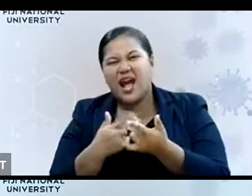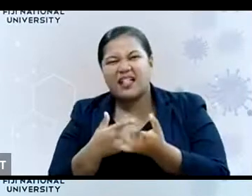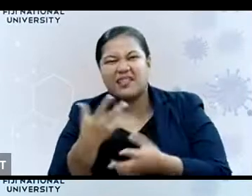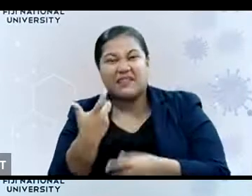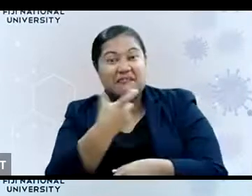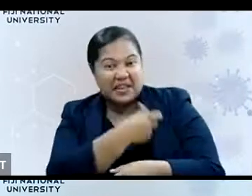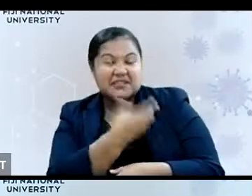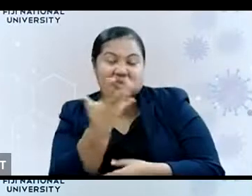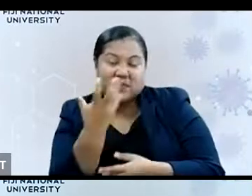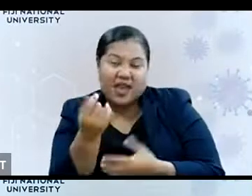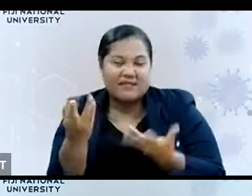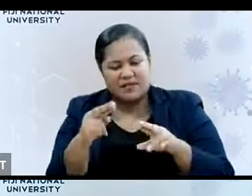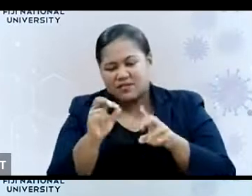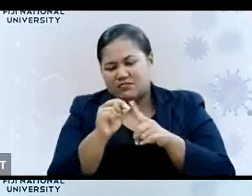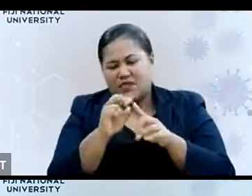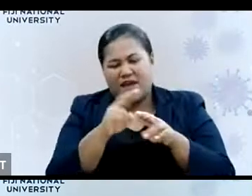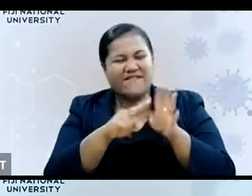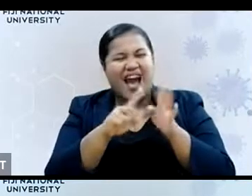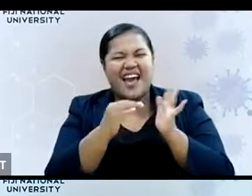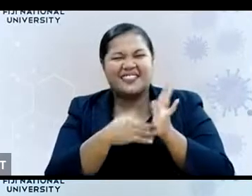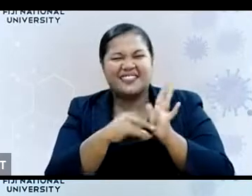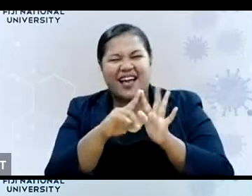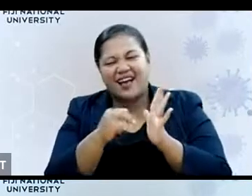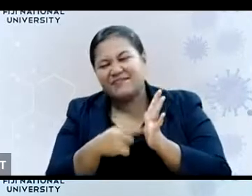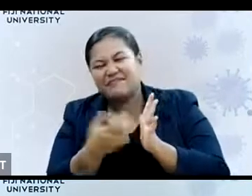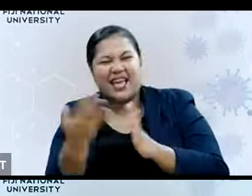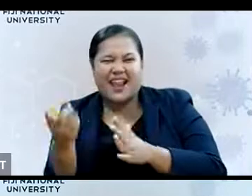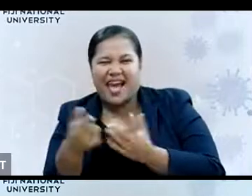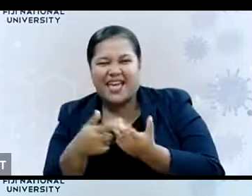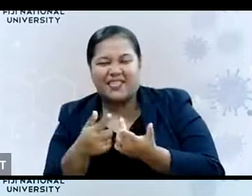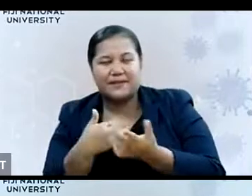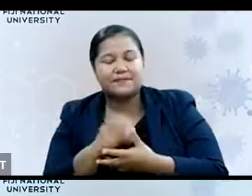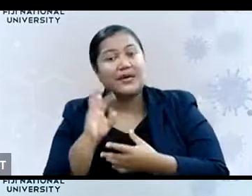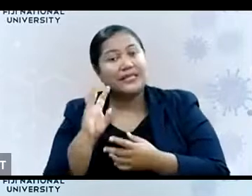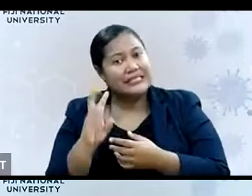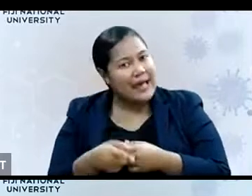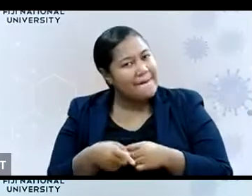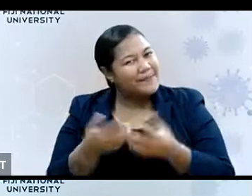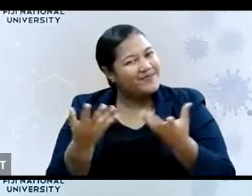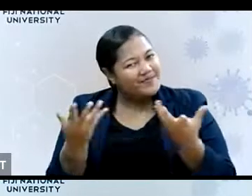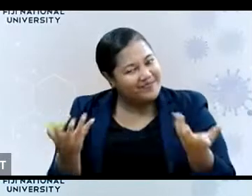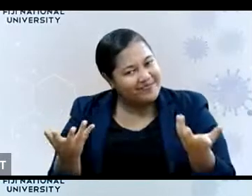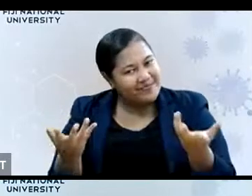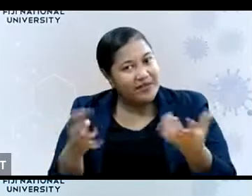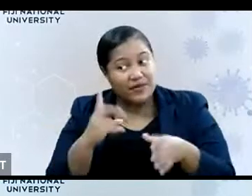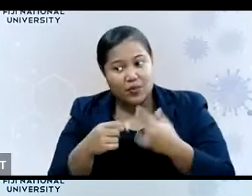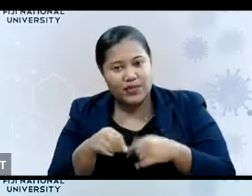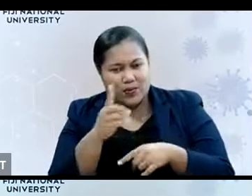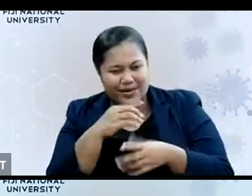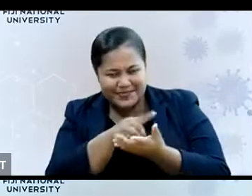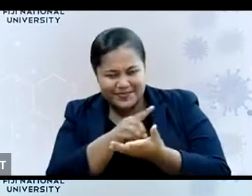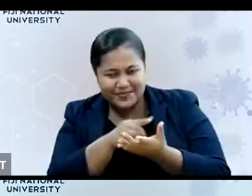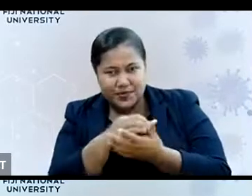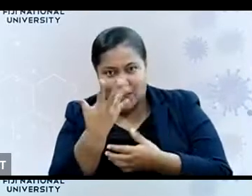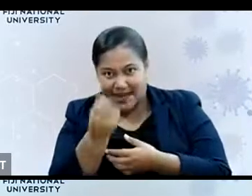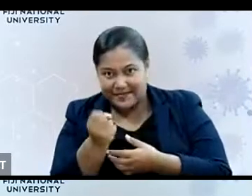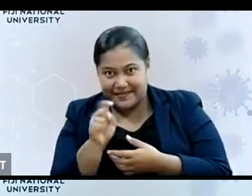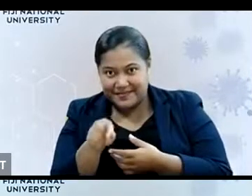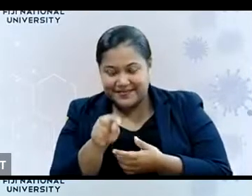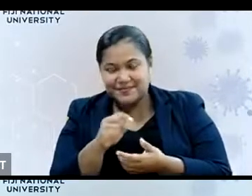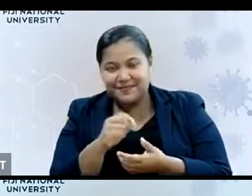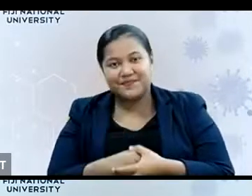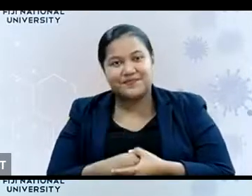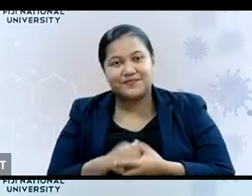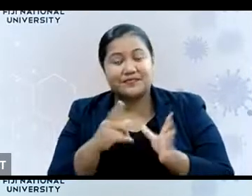vaccines, Pfizer, Moderna, and so on. There are some differences with the milder cases, but if you're looking at the bad ones,